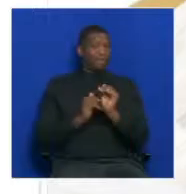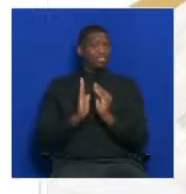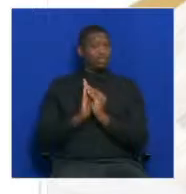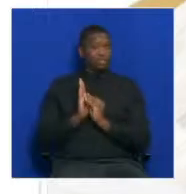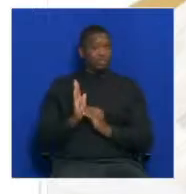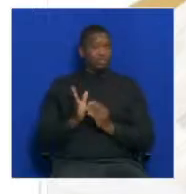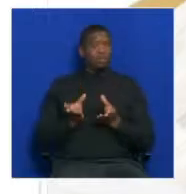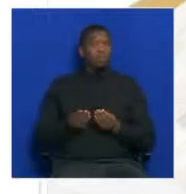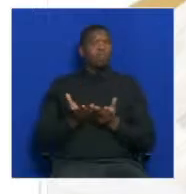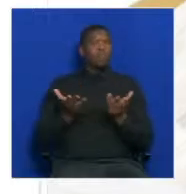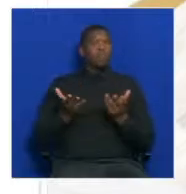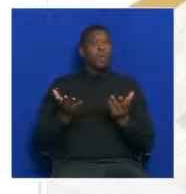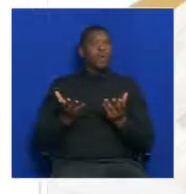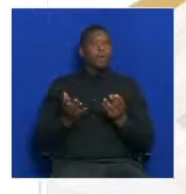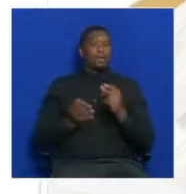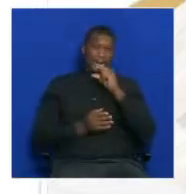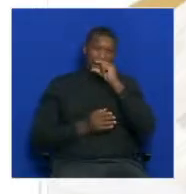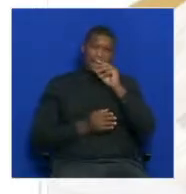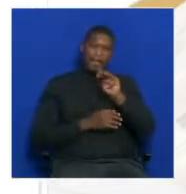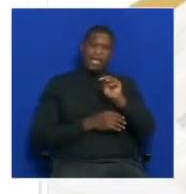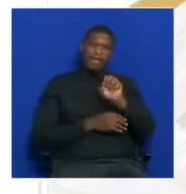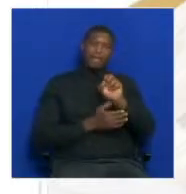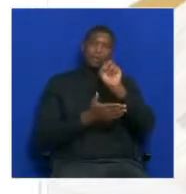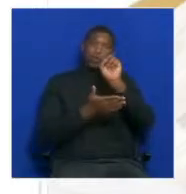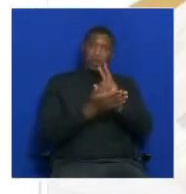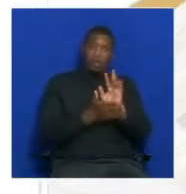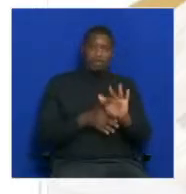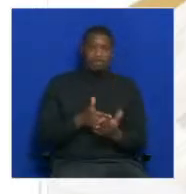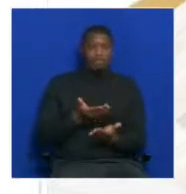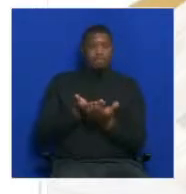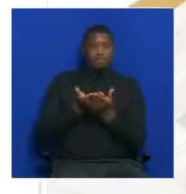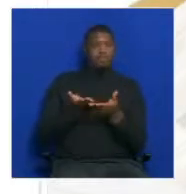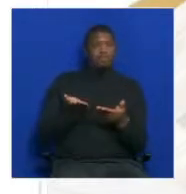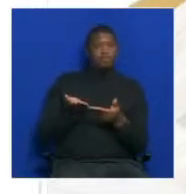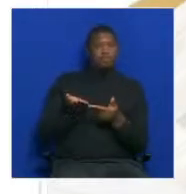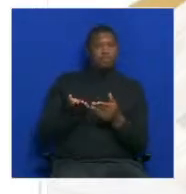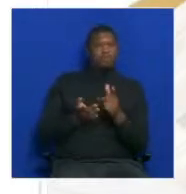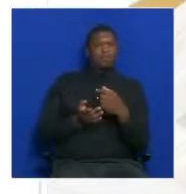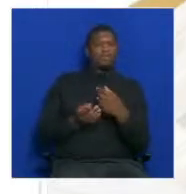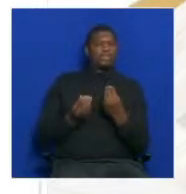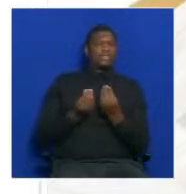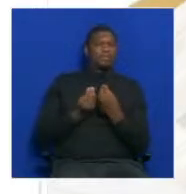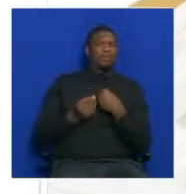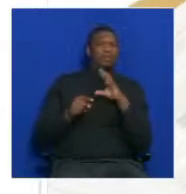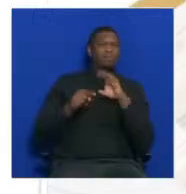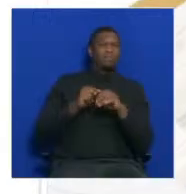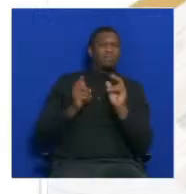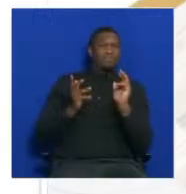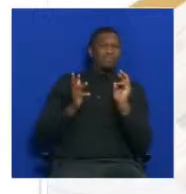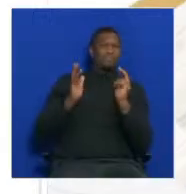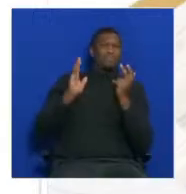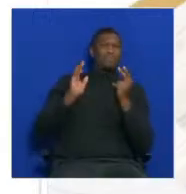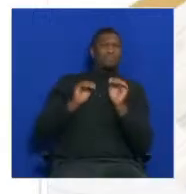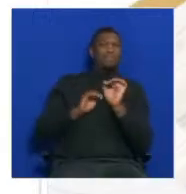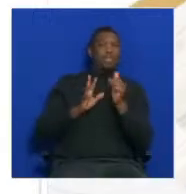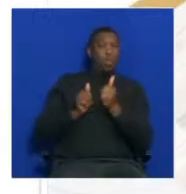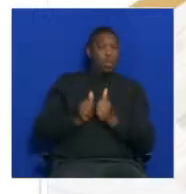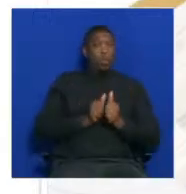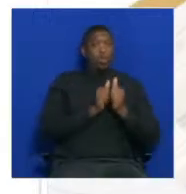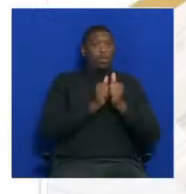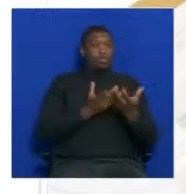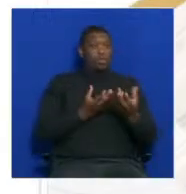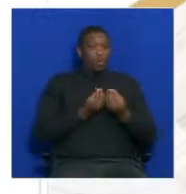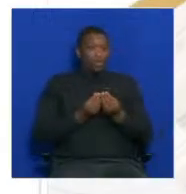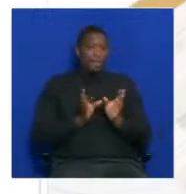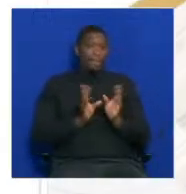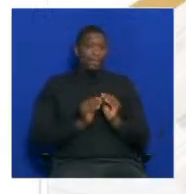MS-12. What I find odd is that the colleagues who are alleged to have been in a meeting with me are